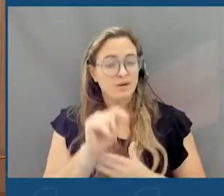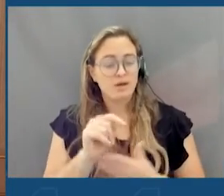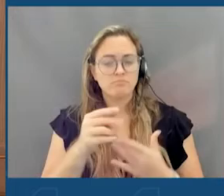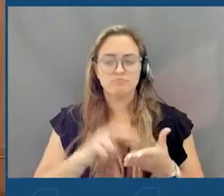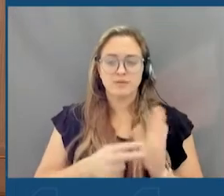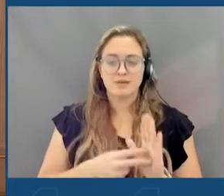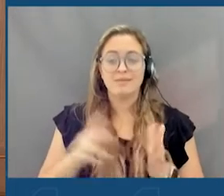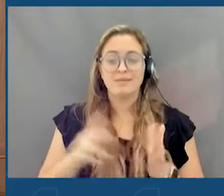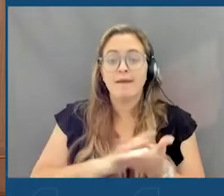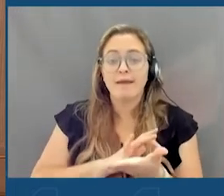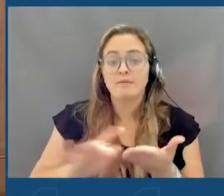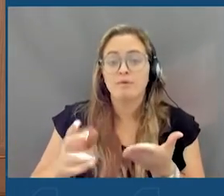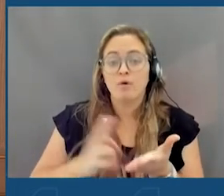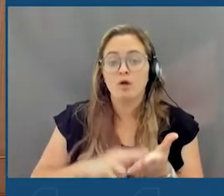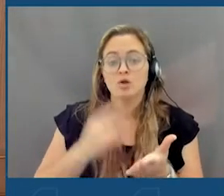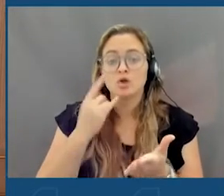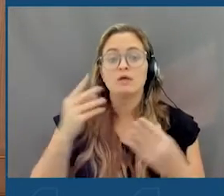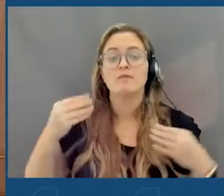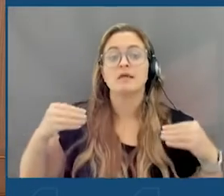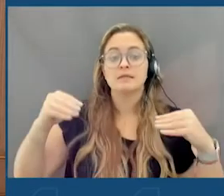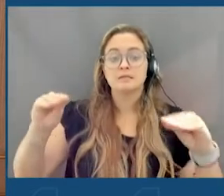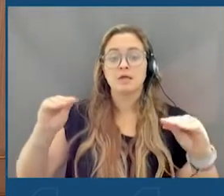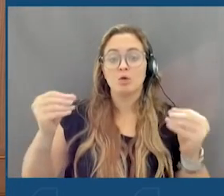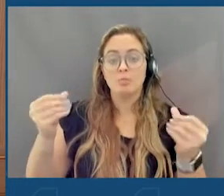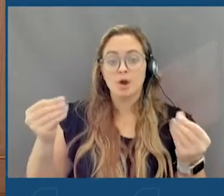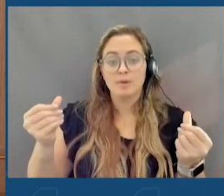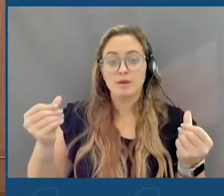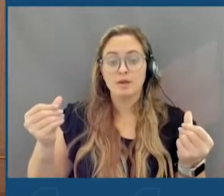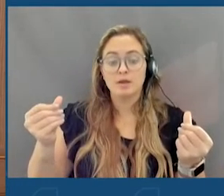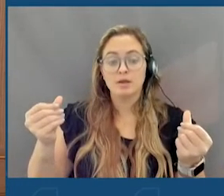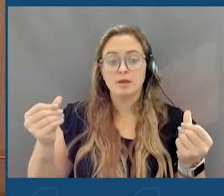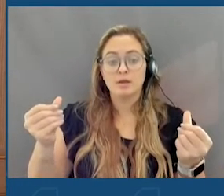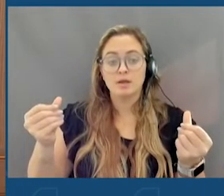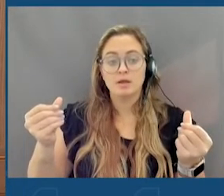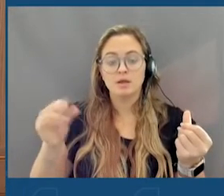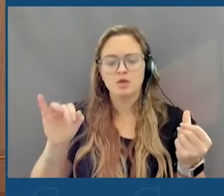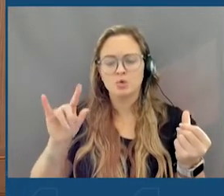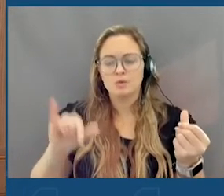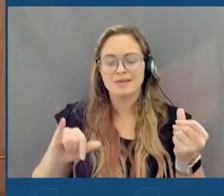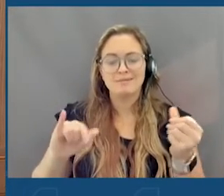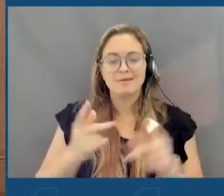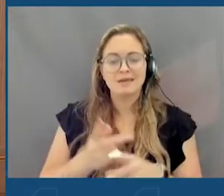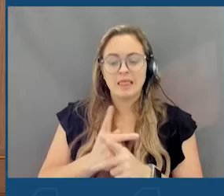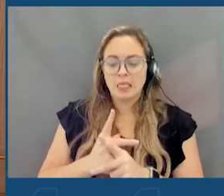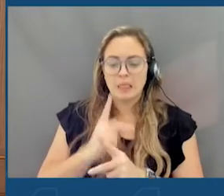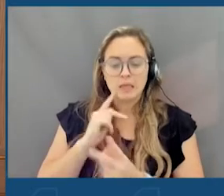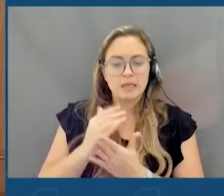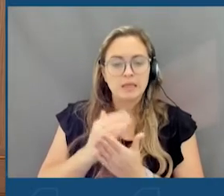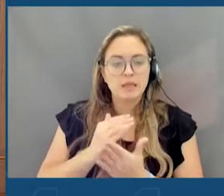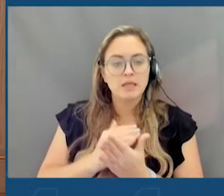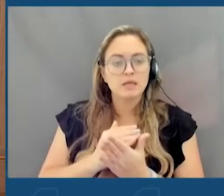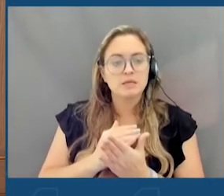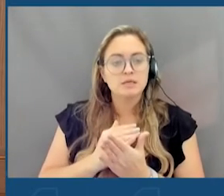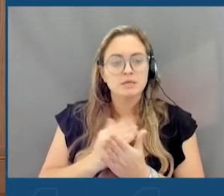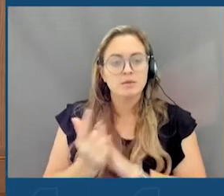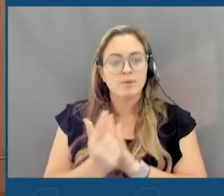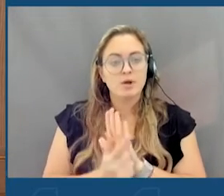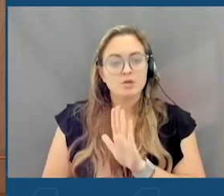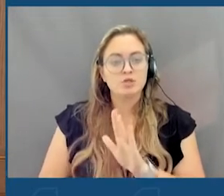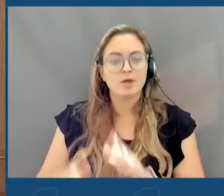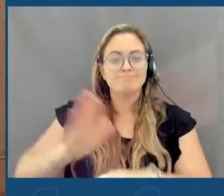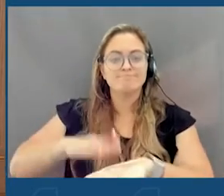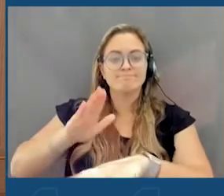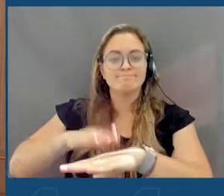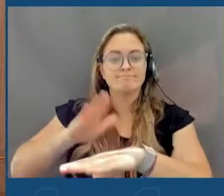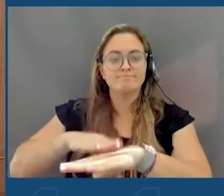cancel a contract if they sell their property and if they're on a utility lien list, allows prosecutors to flag properties to